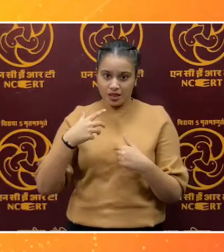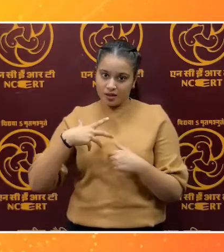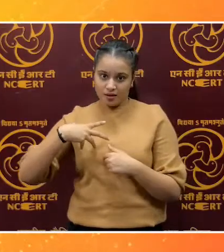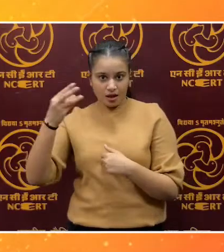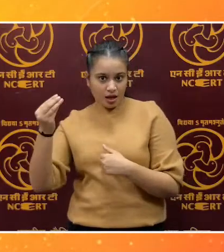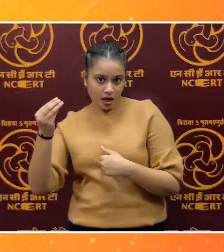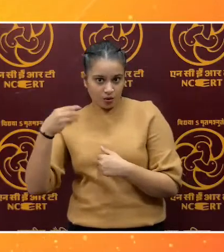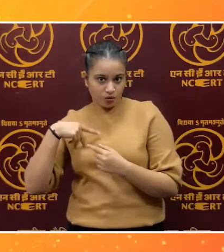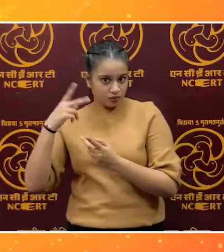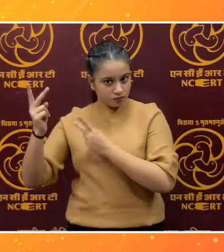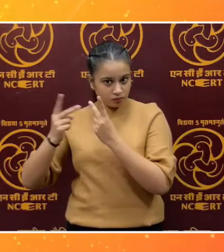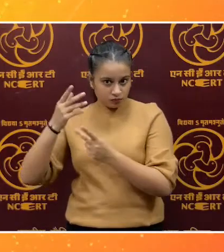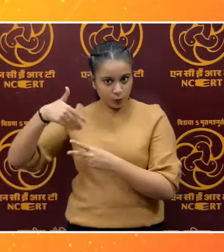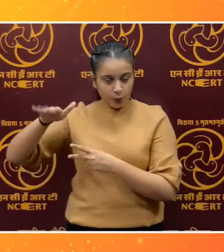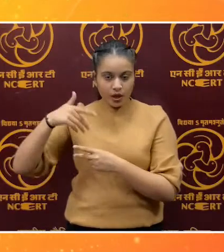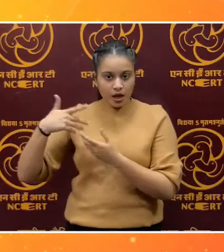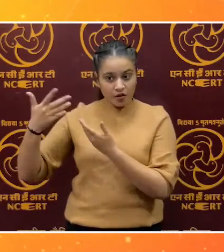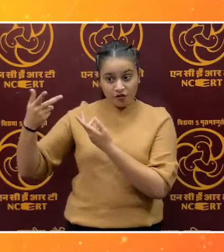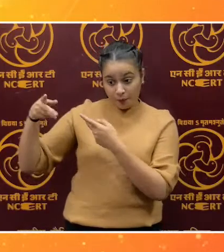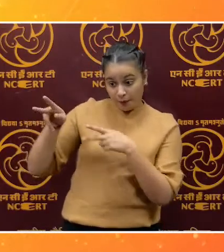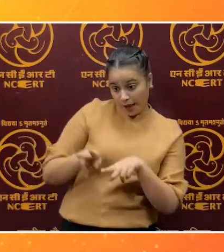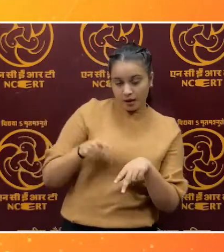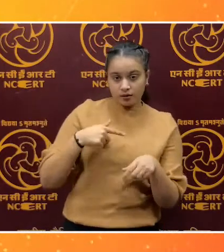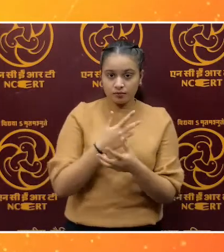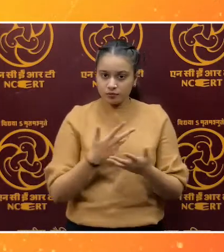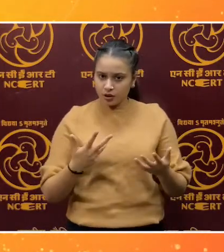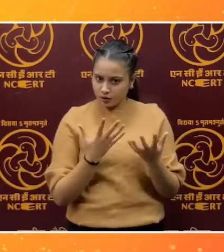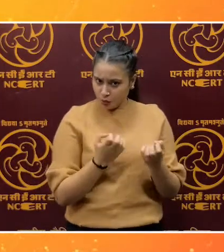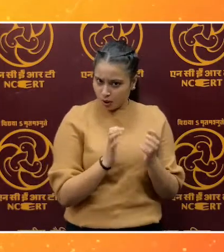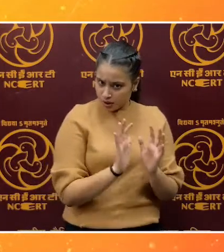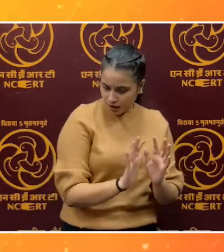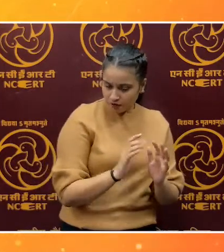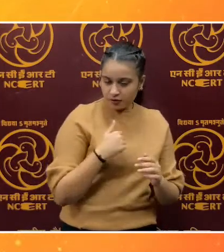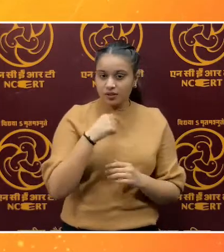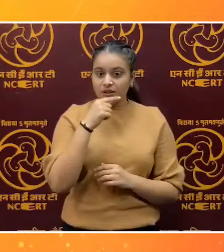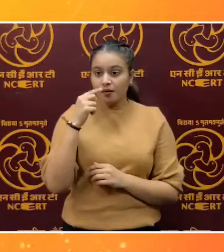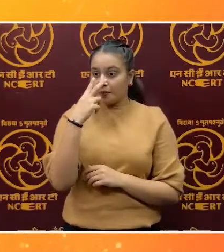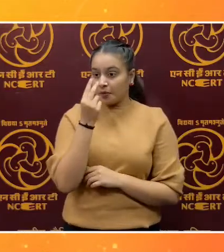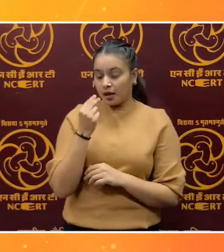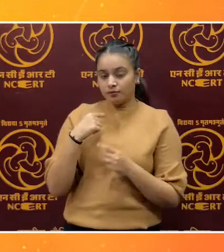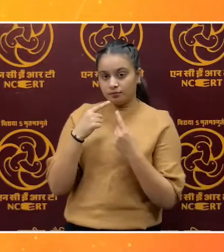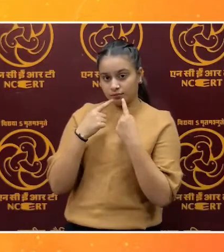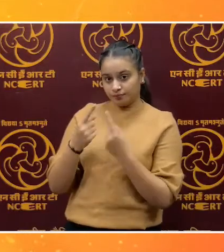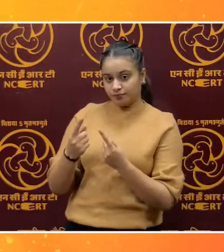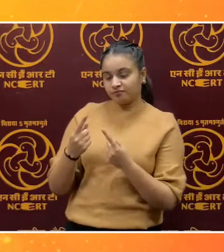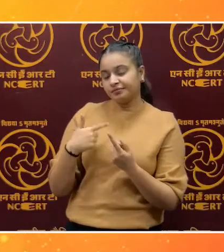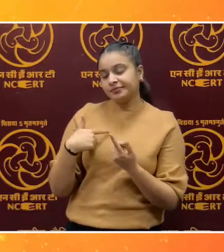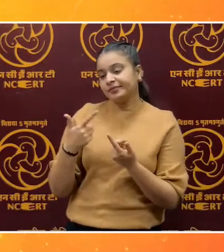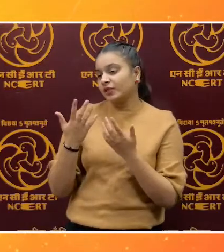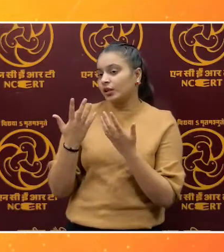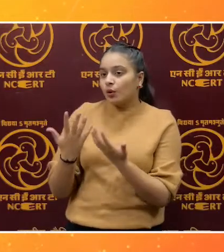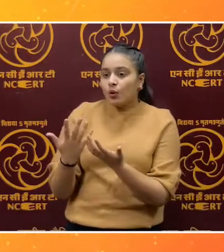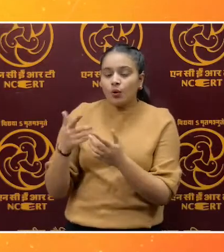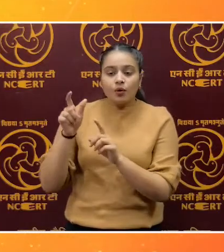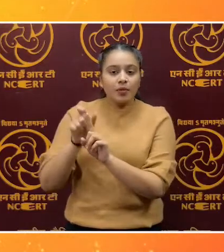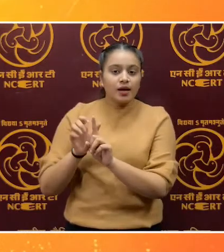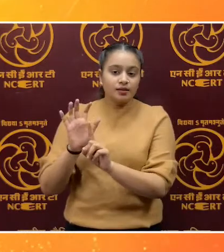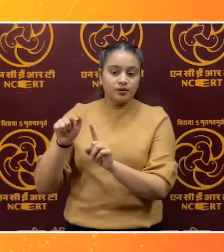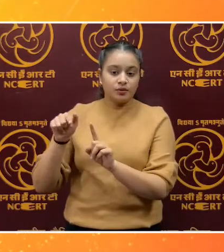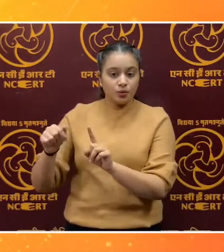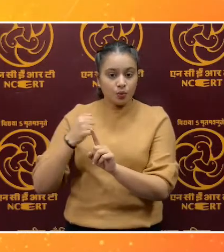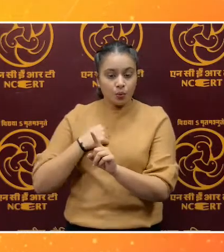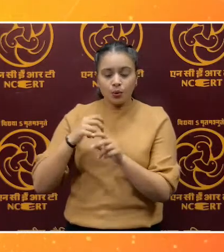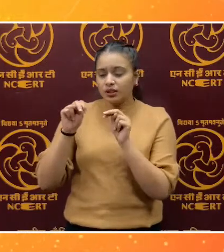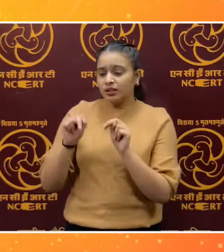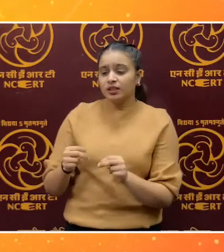his journey, like where he is going. Then the parrot replied, "Dear master, you look after my needs